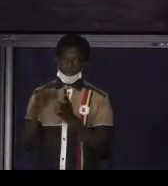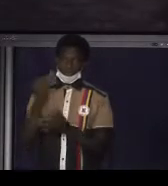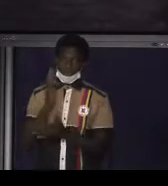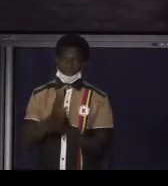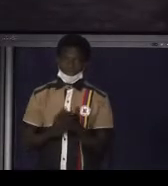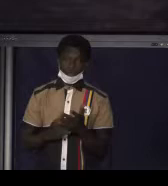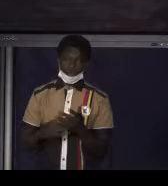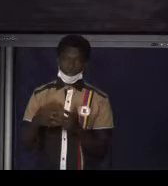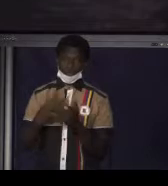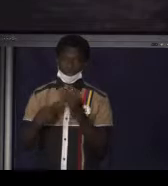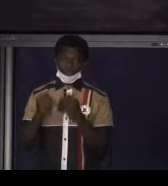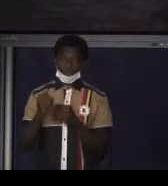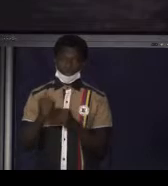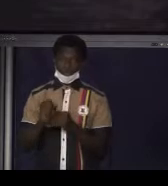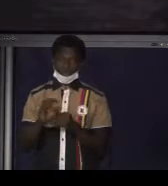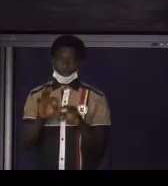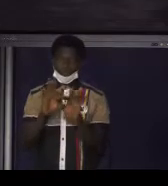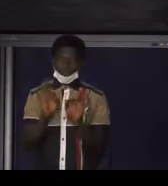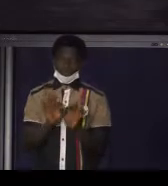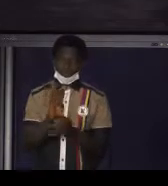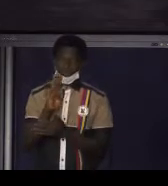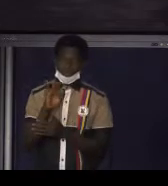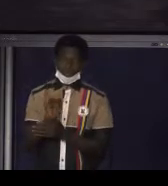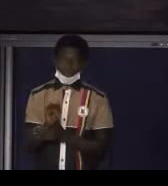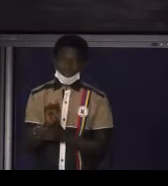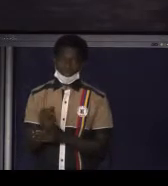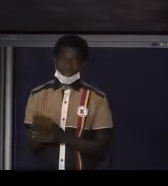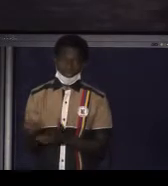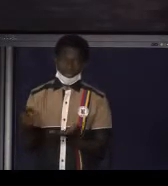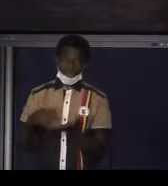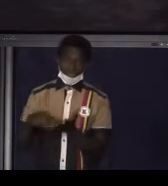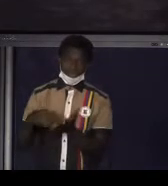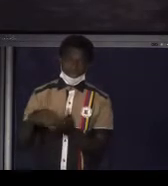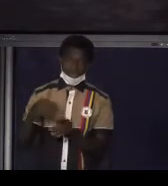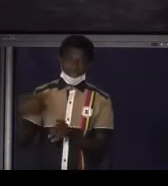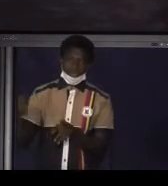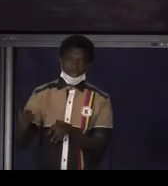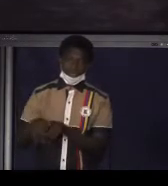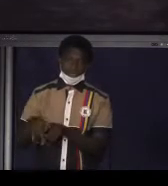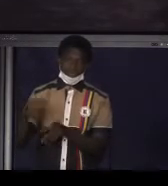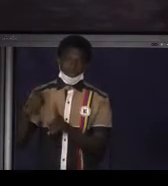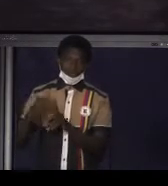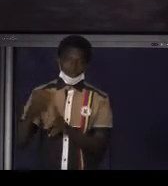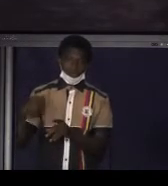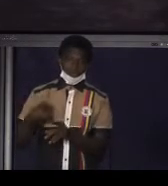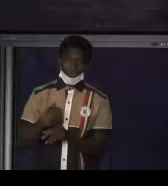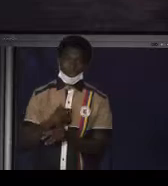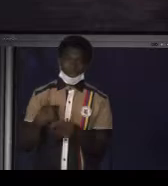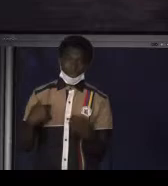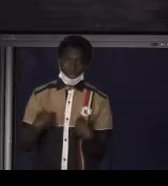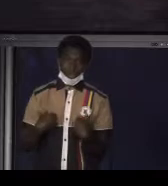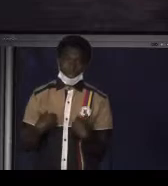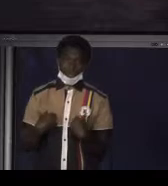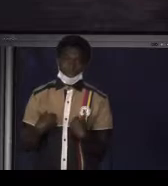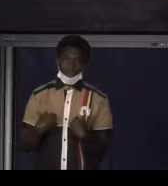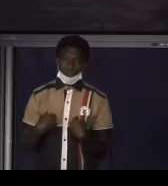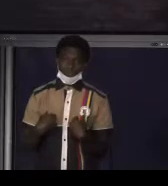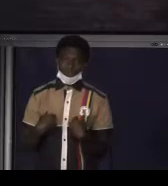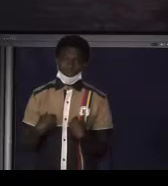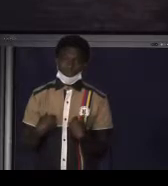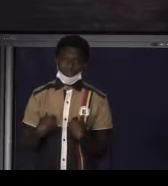of some doubles formed by word repetition, by repeating the same word. We have